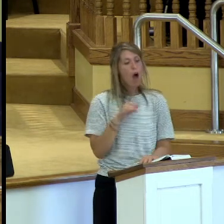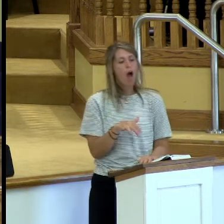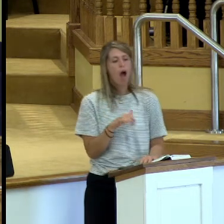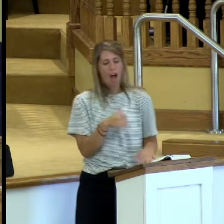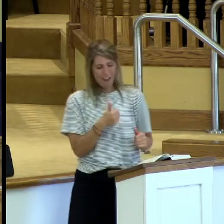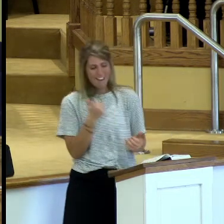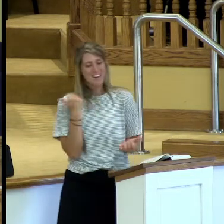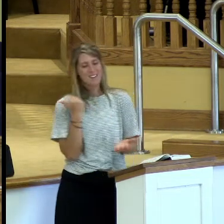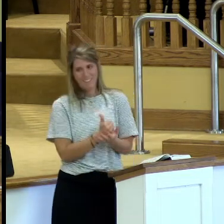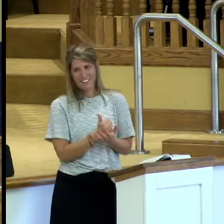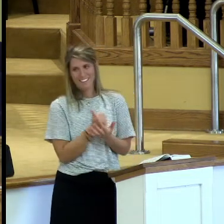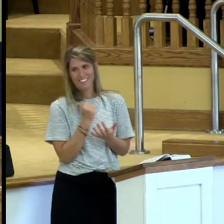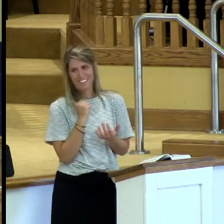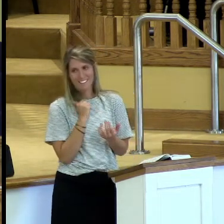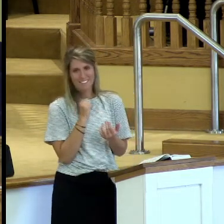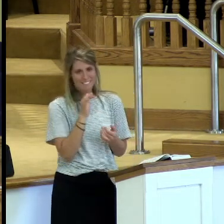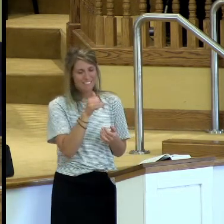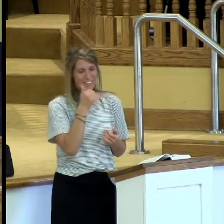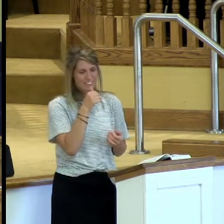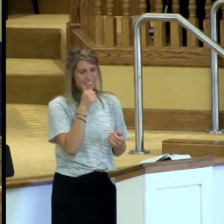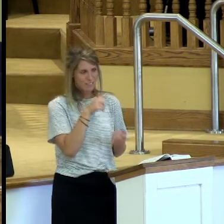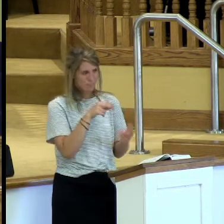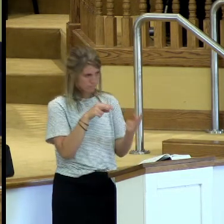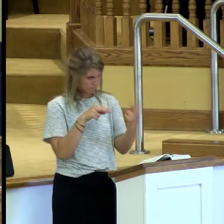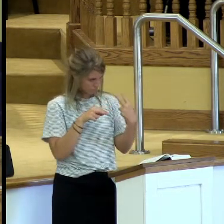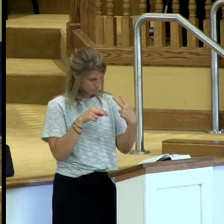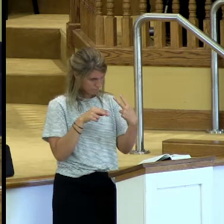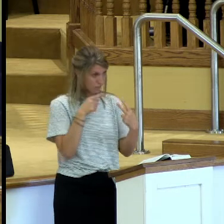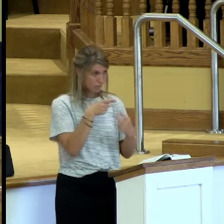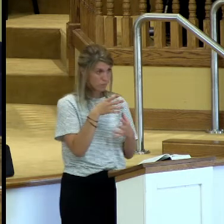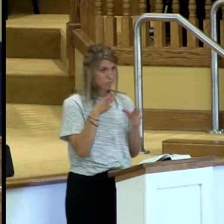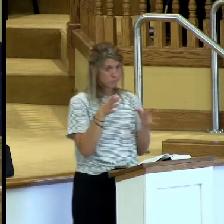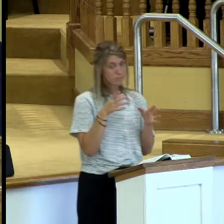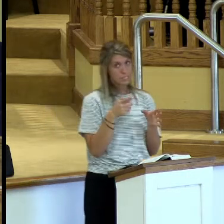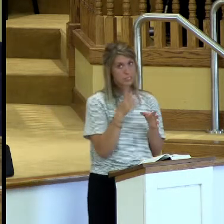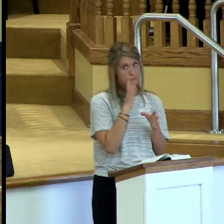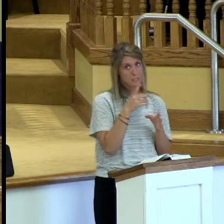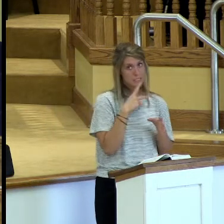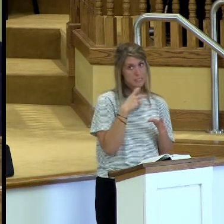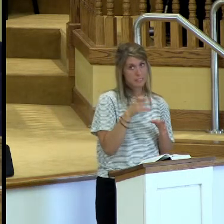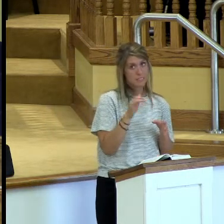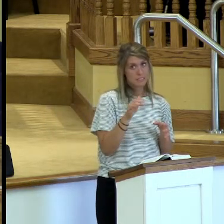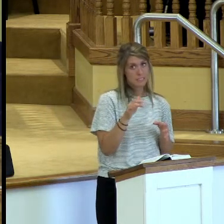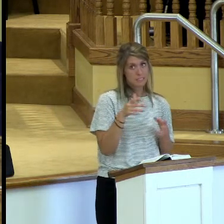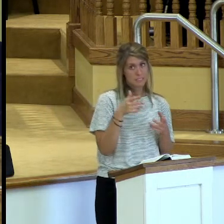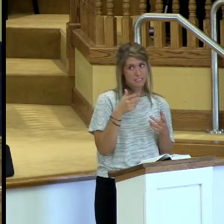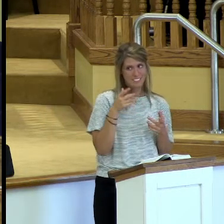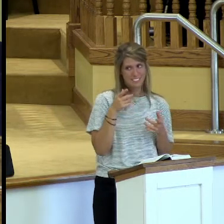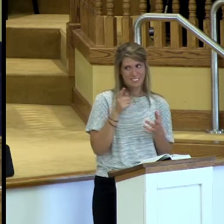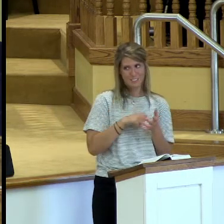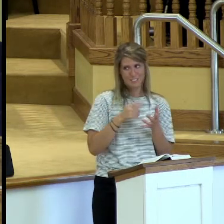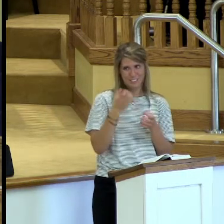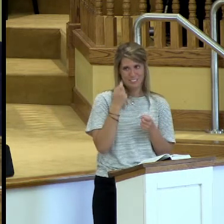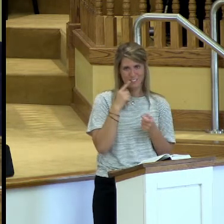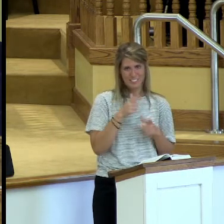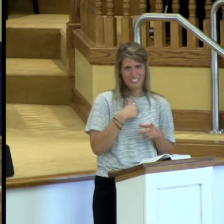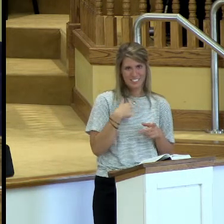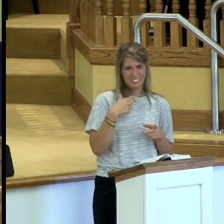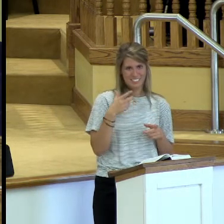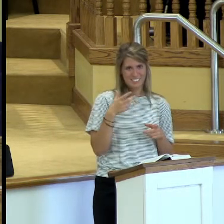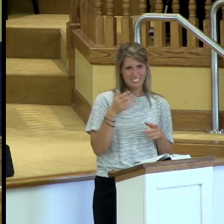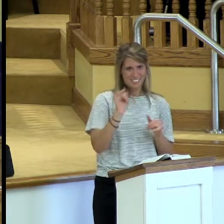like, that's what I'm talking. Amen. That girl looked us dead in our eyes. Y'all had to hear this. So y'all gonna hear a lot of repeats. It's what you get for letting us stay at y'all's house.